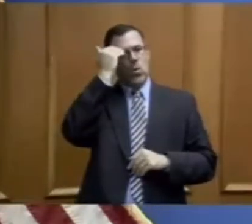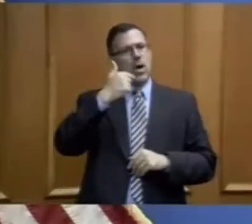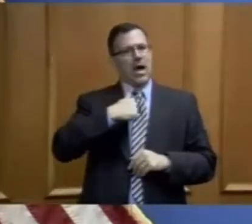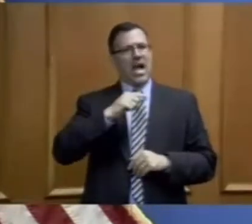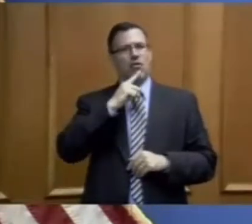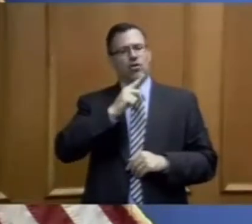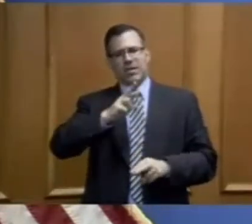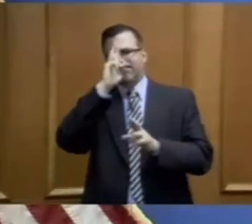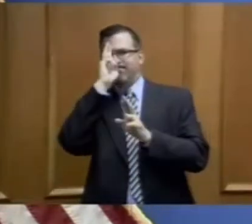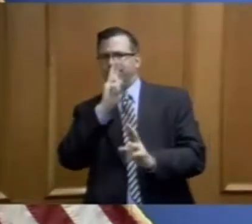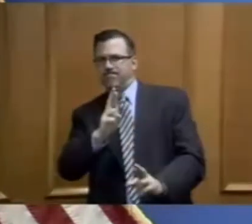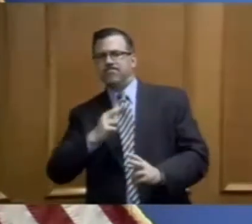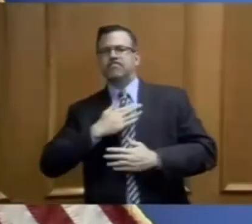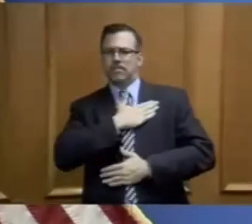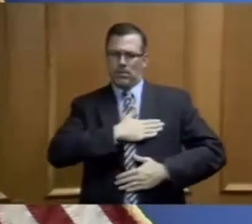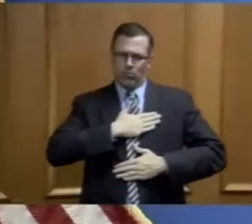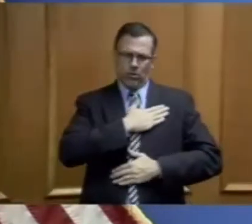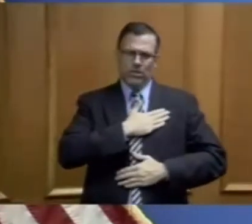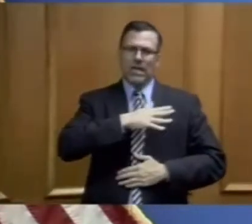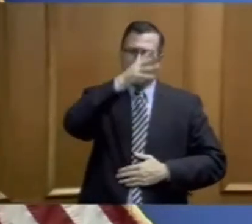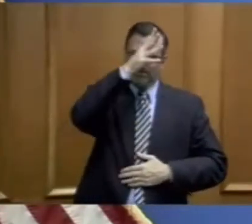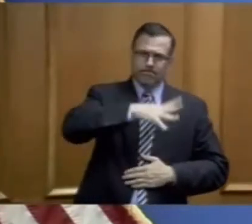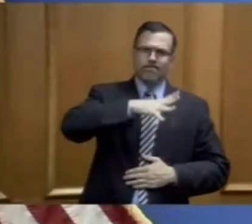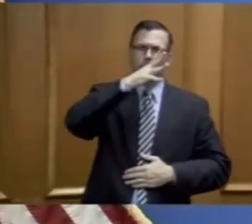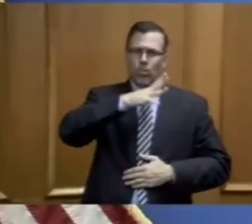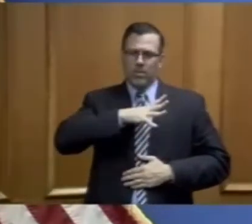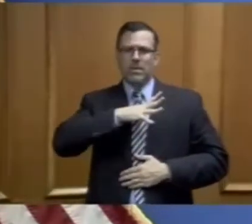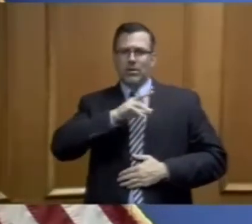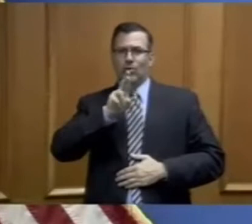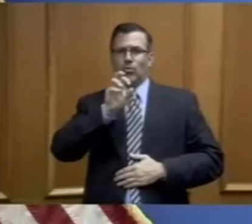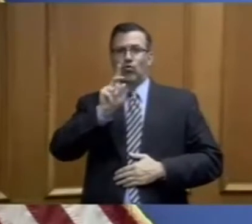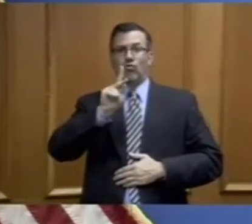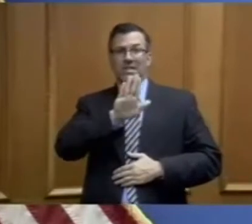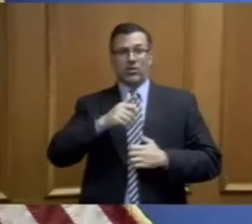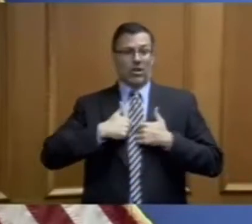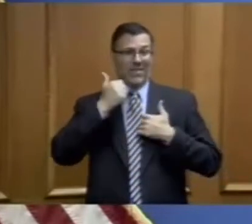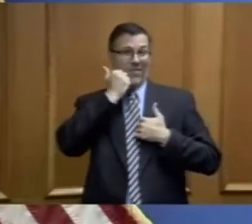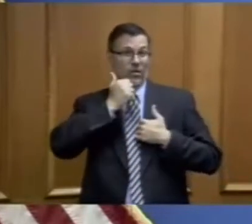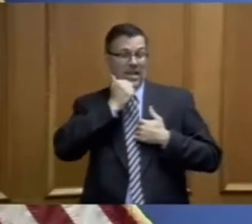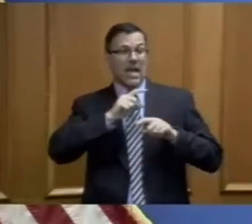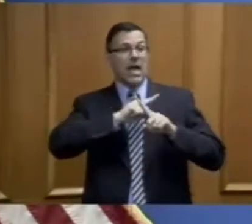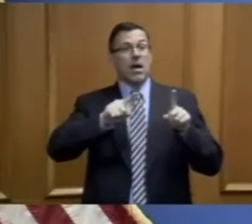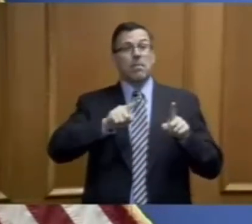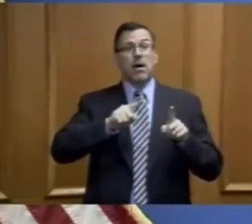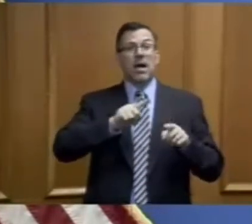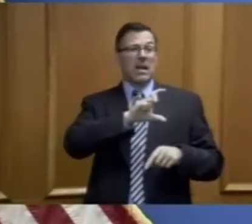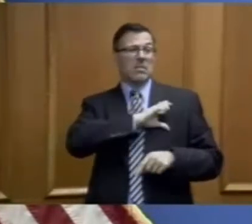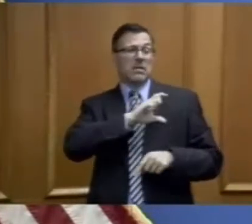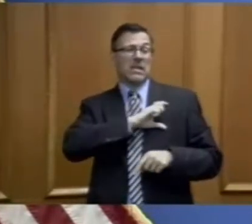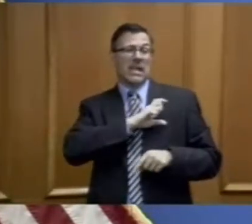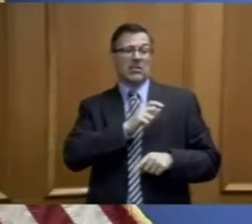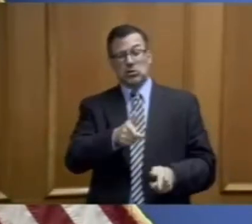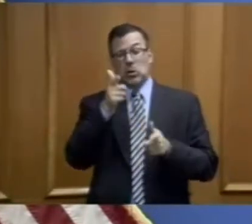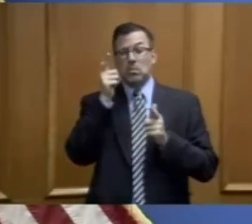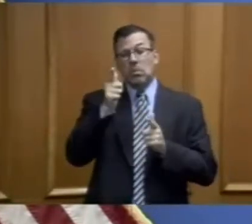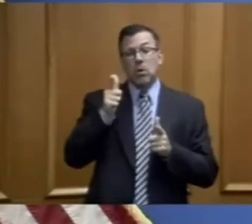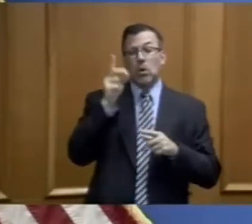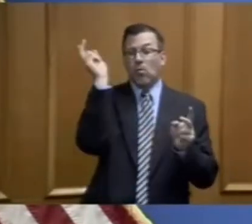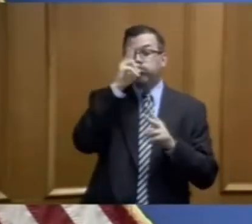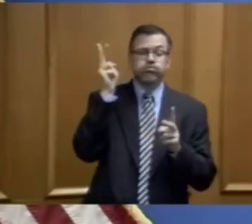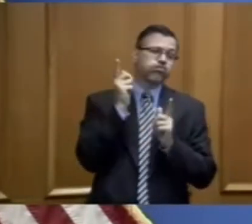appreciation for those men and women who put their lives on the line every day. But police brutality is not law enforcement.